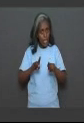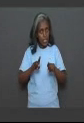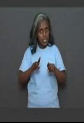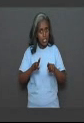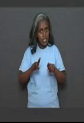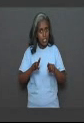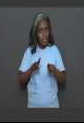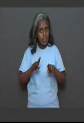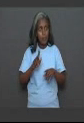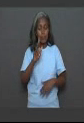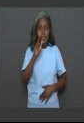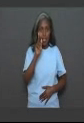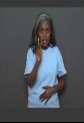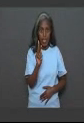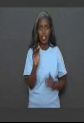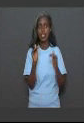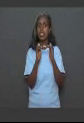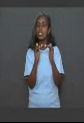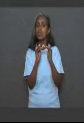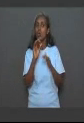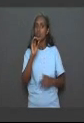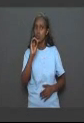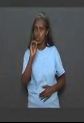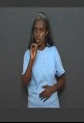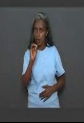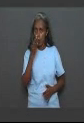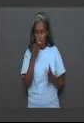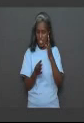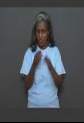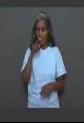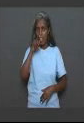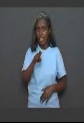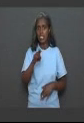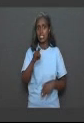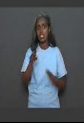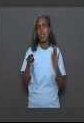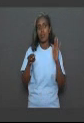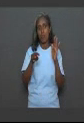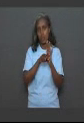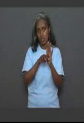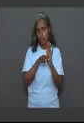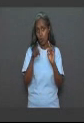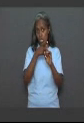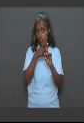when k equals 0 if x is positive,